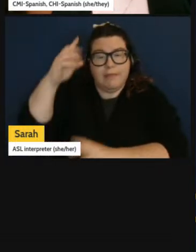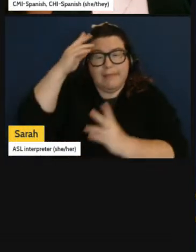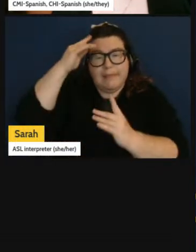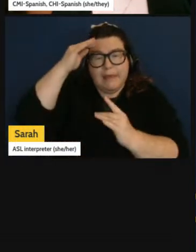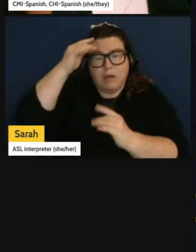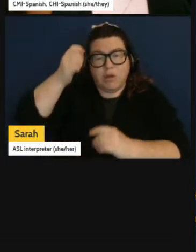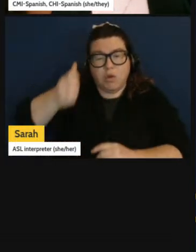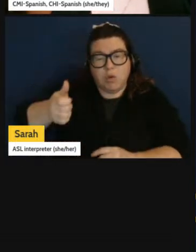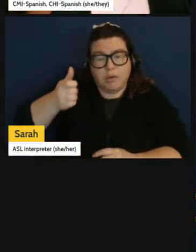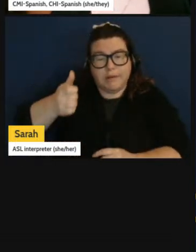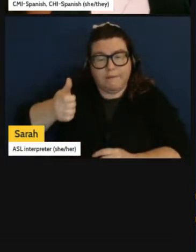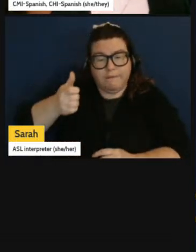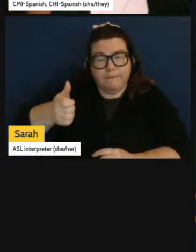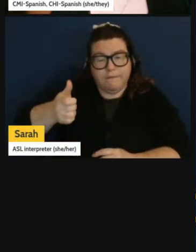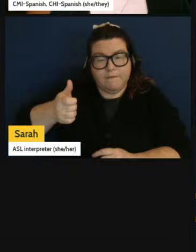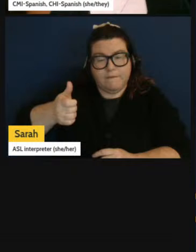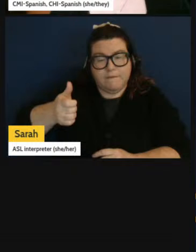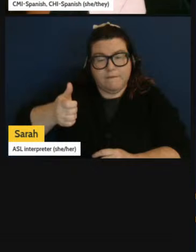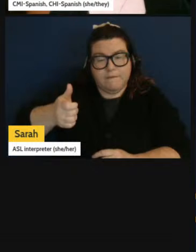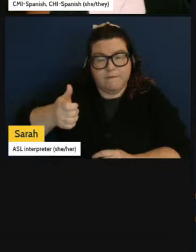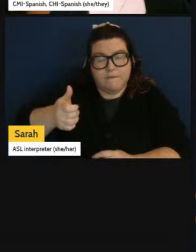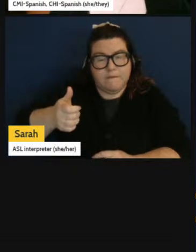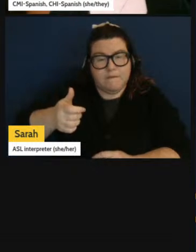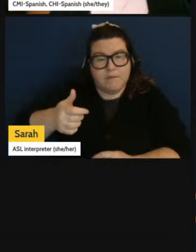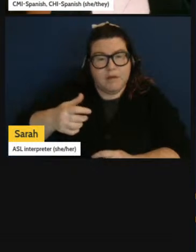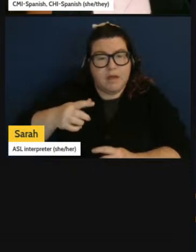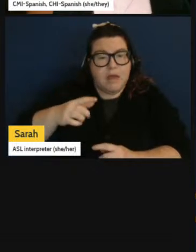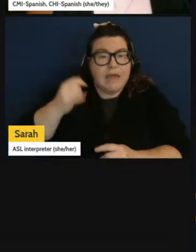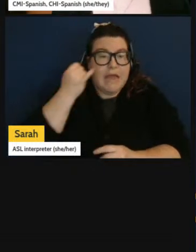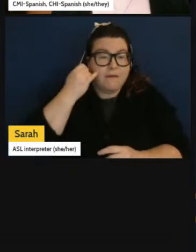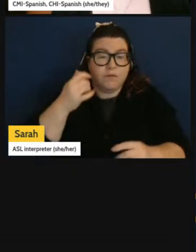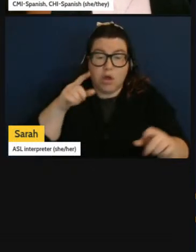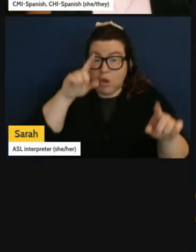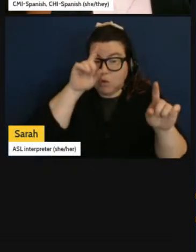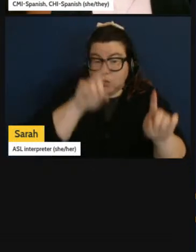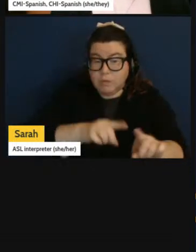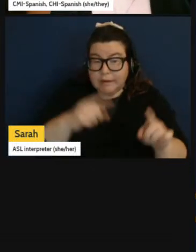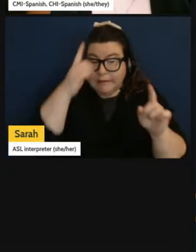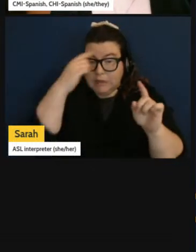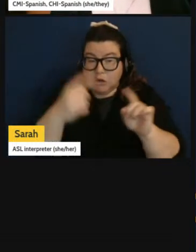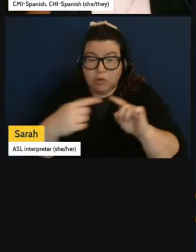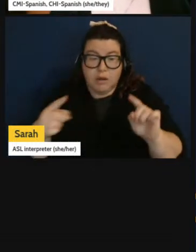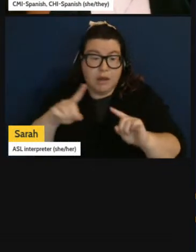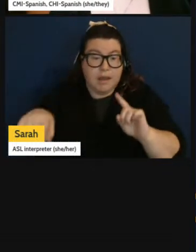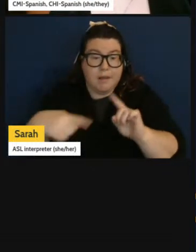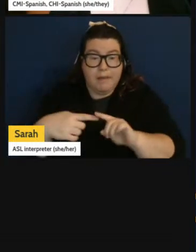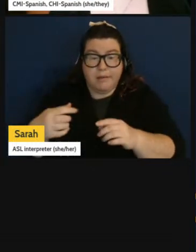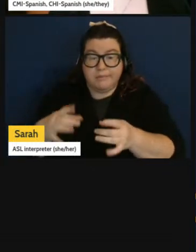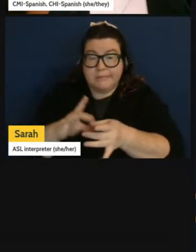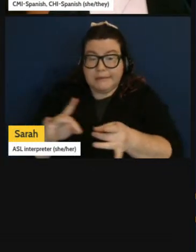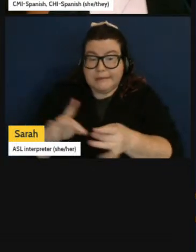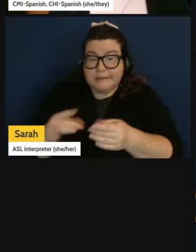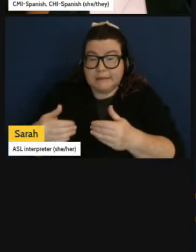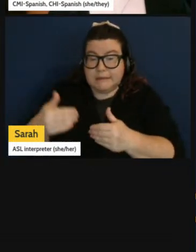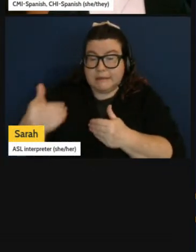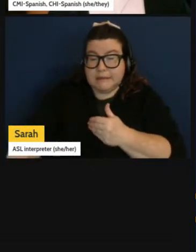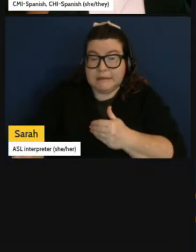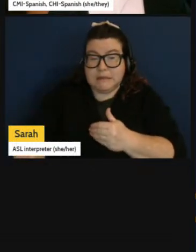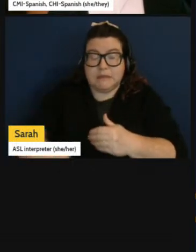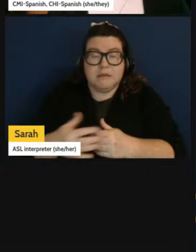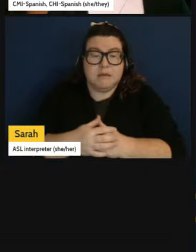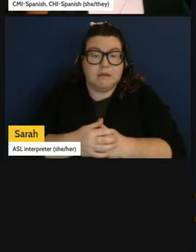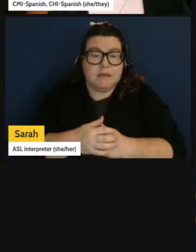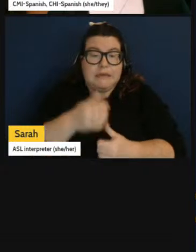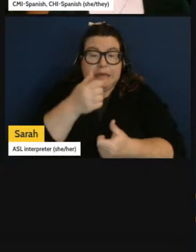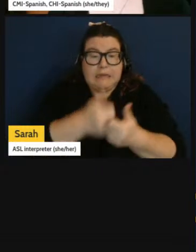yourself whether you agree or disagree with the following statements. And so I'm going to start each one of these